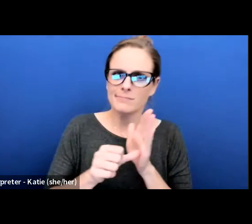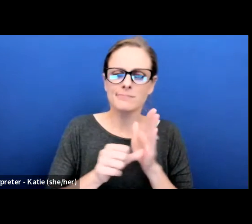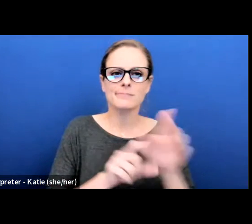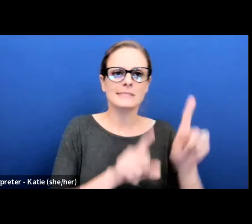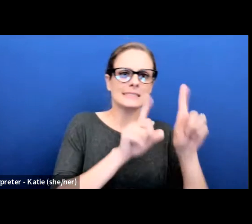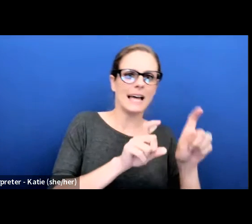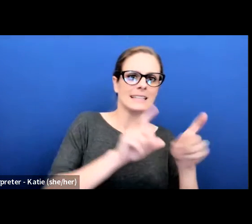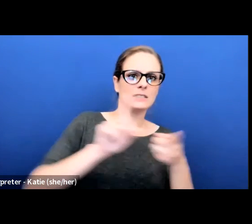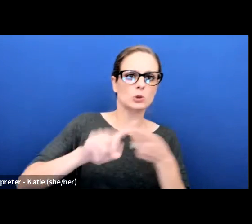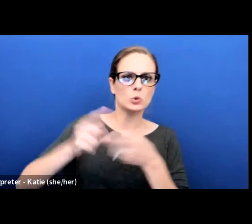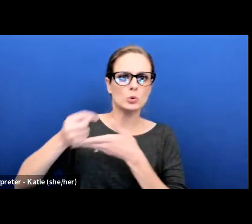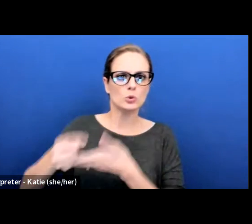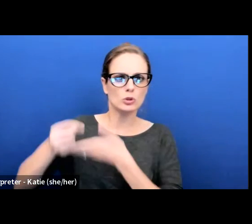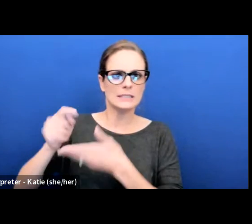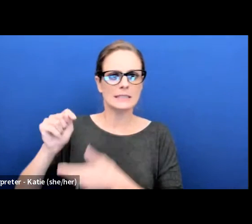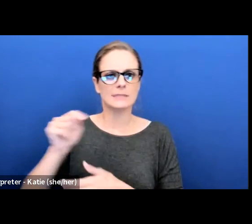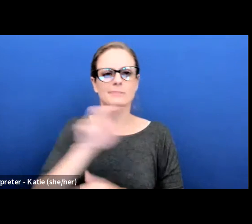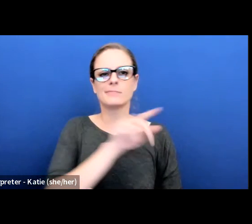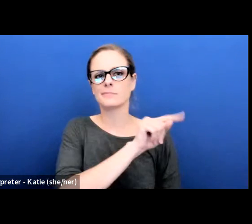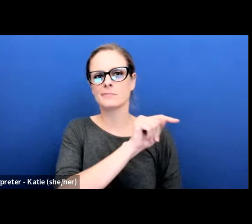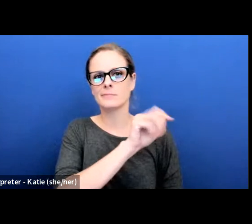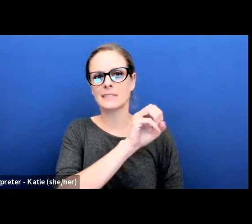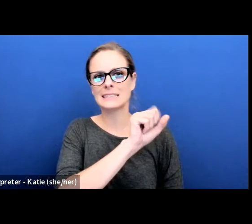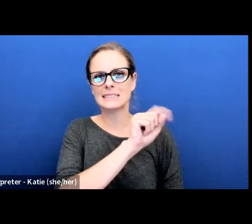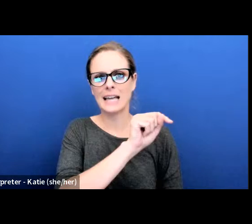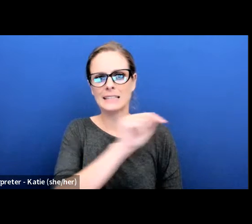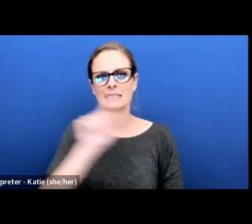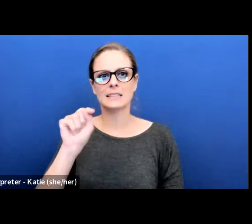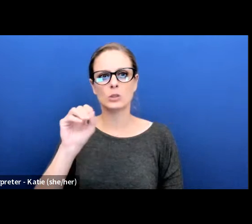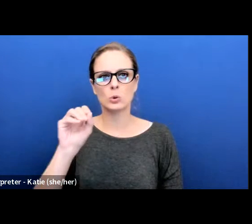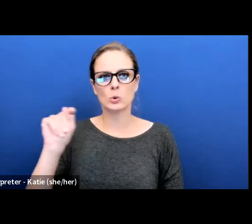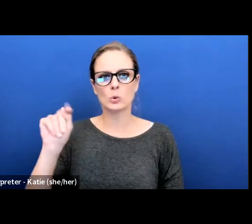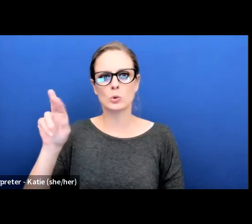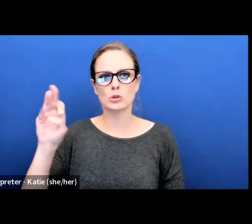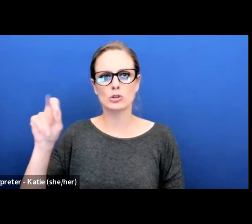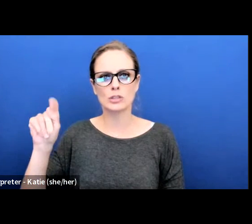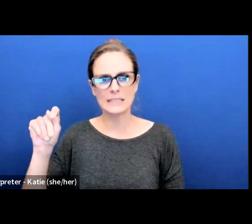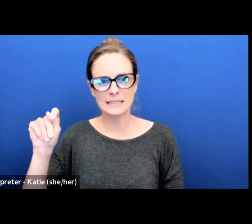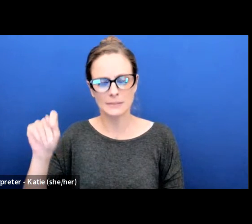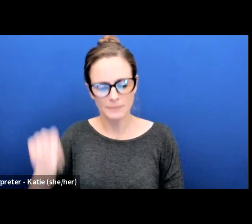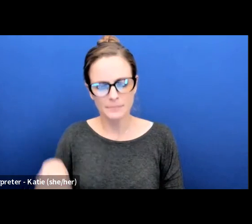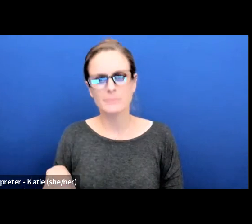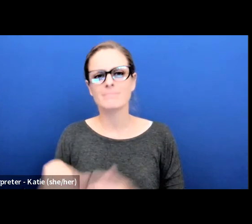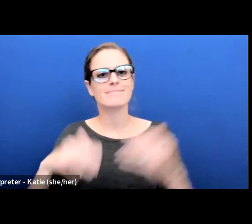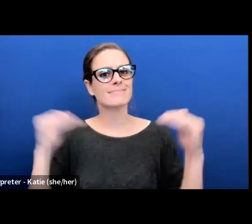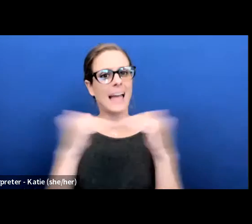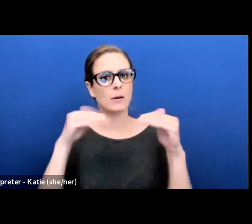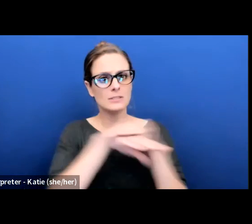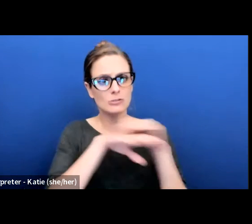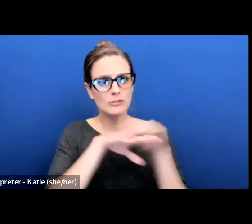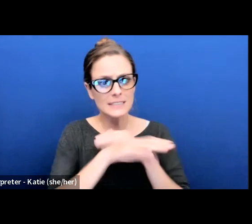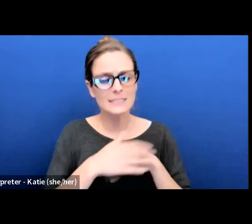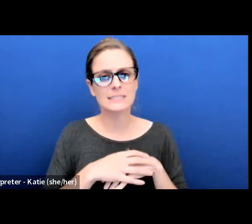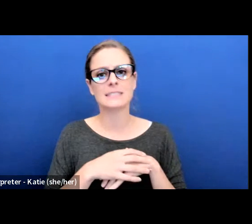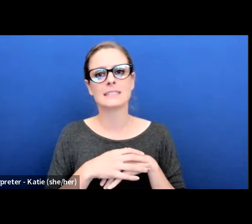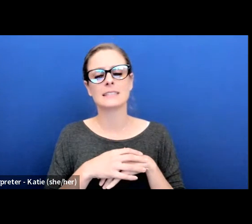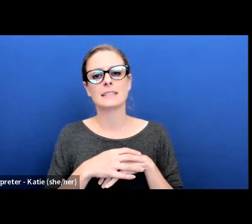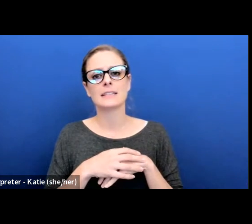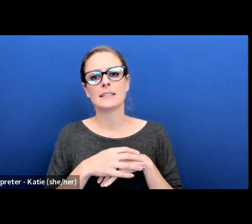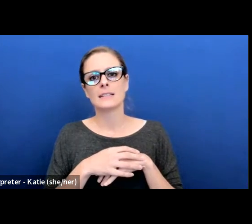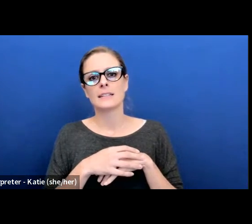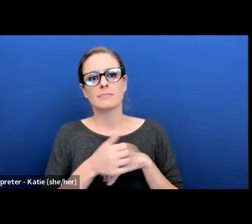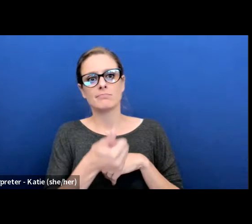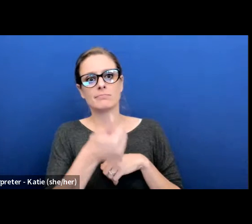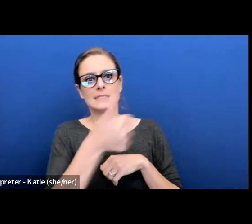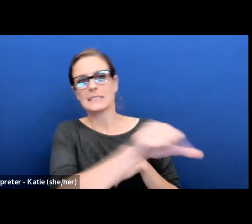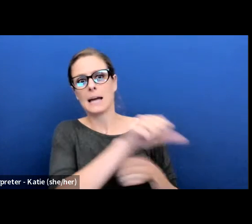understand to advocate for themselves. They shouldn't get denied because of a certain medication or something. Maybe they need to hold the medication. Maybe they need to